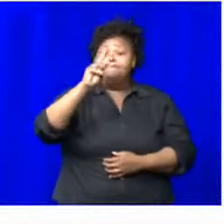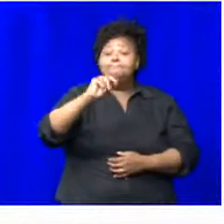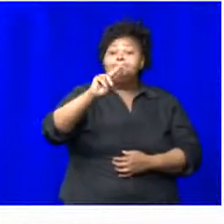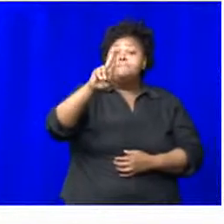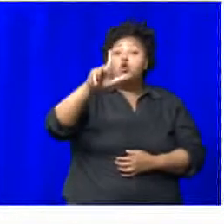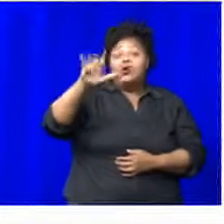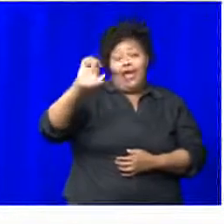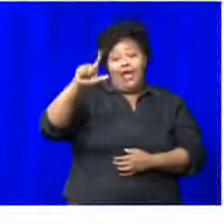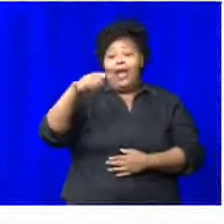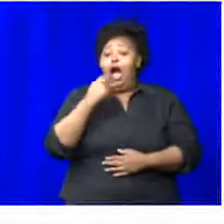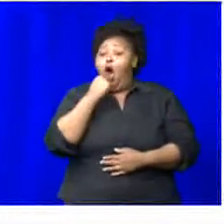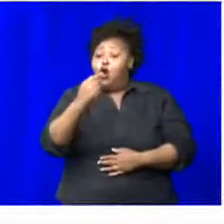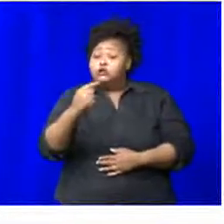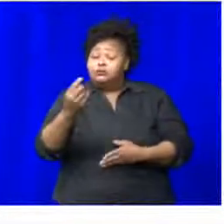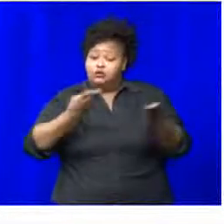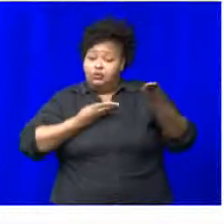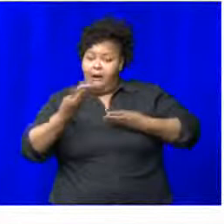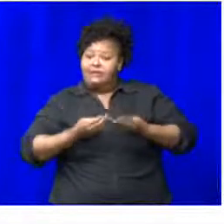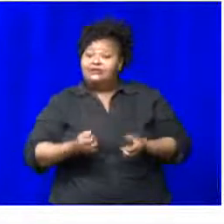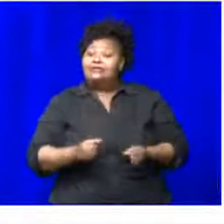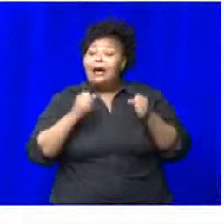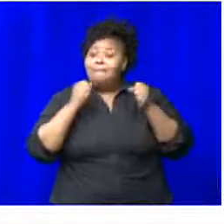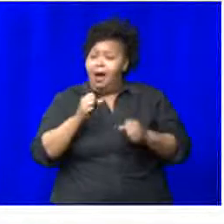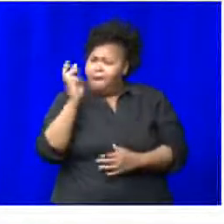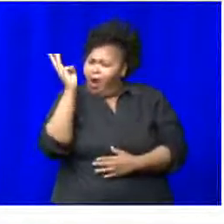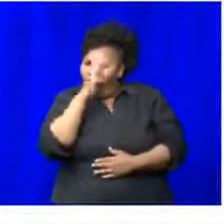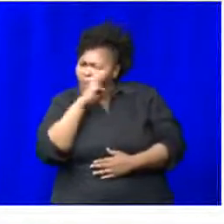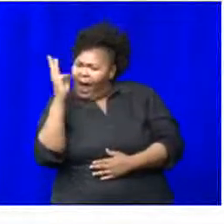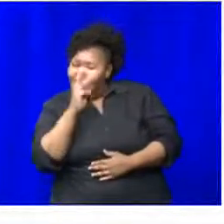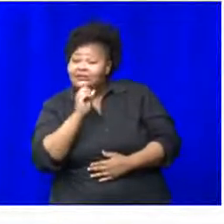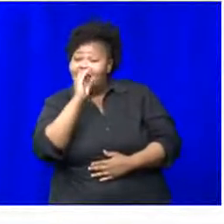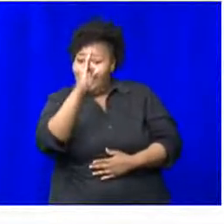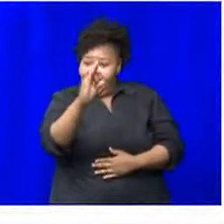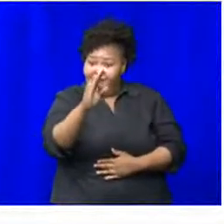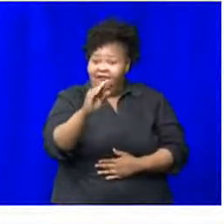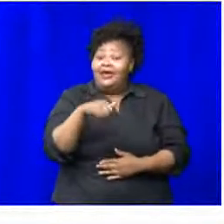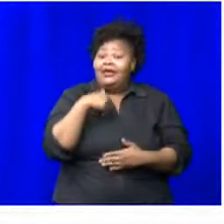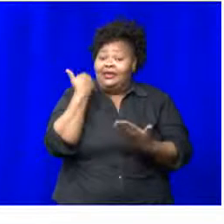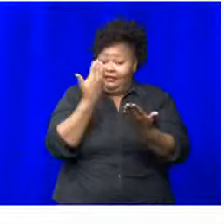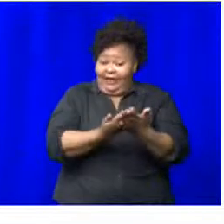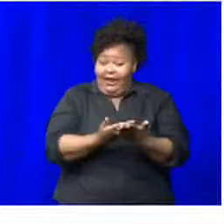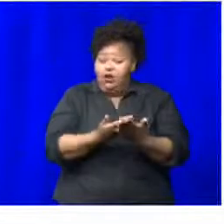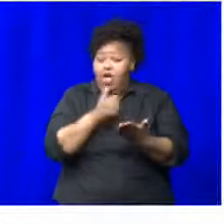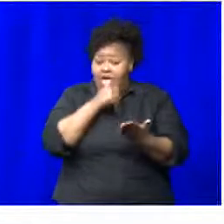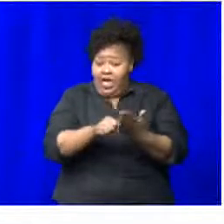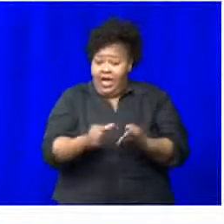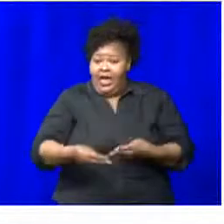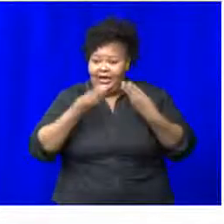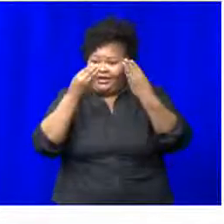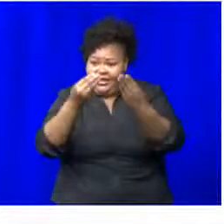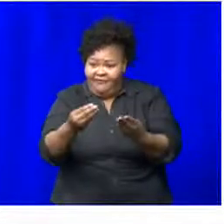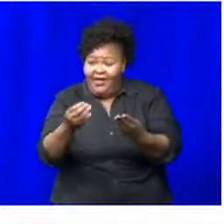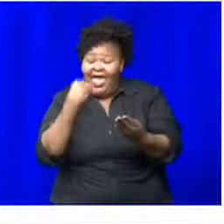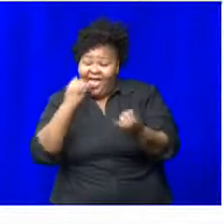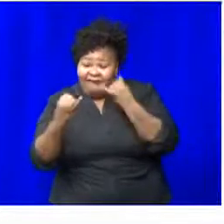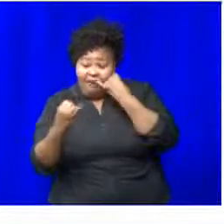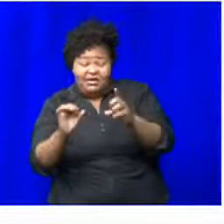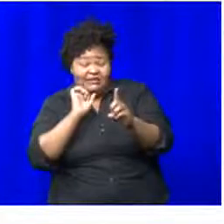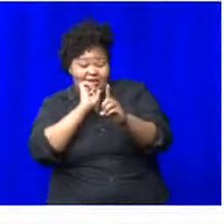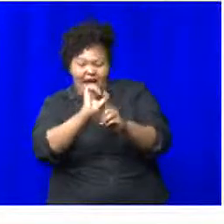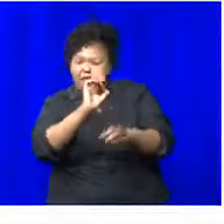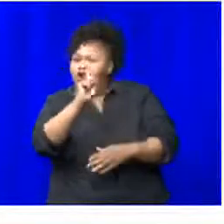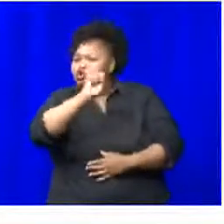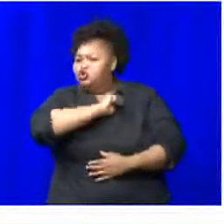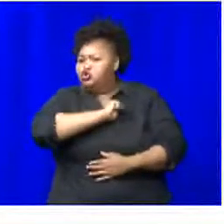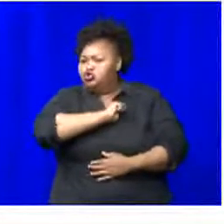uthi abosomabhizinisi abakunake ukuthi nabafaka ticelo imininingwane yabo ibe ngileyo leliqiniso. There